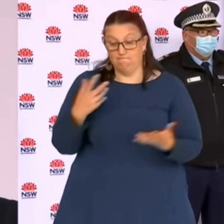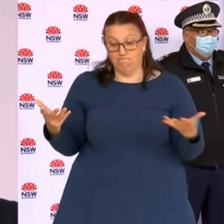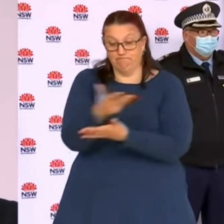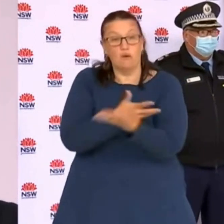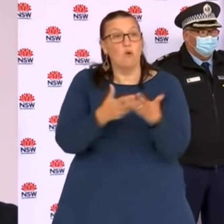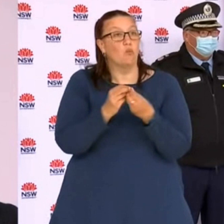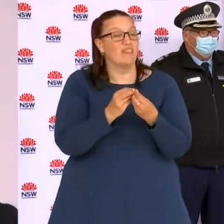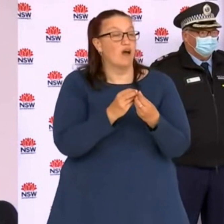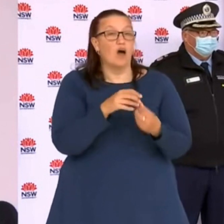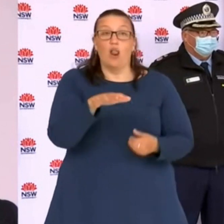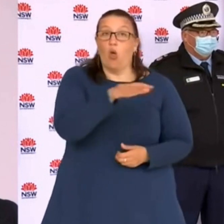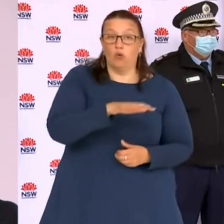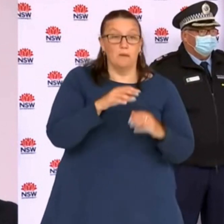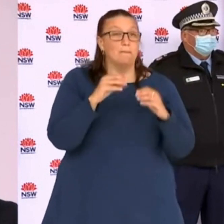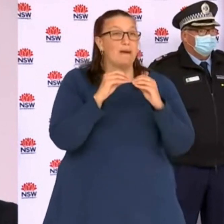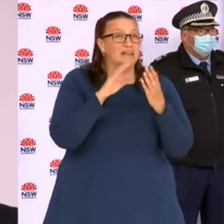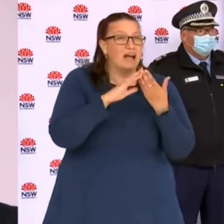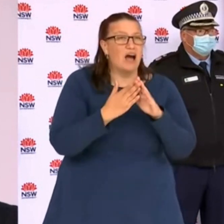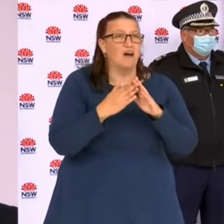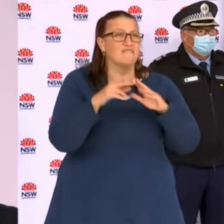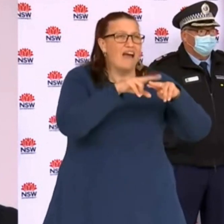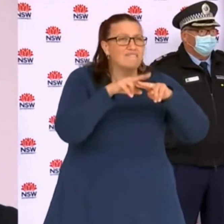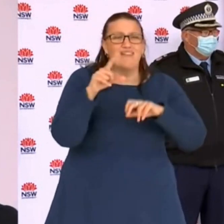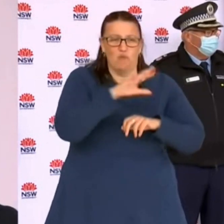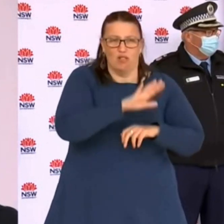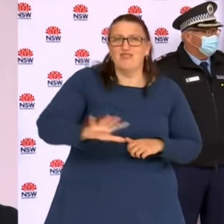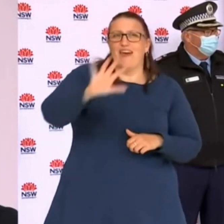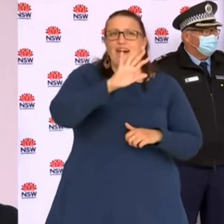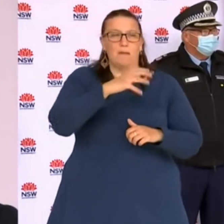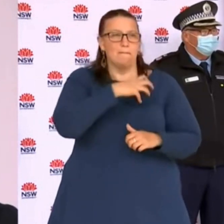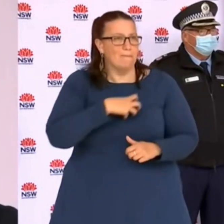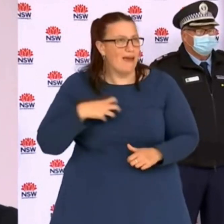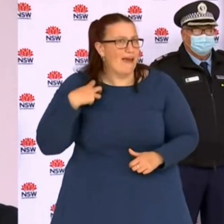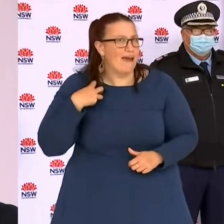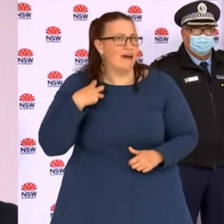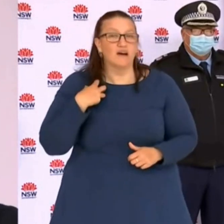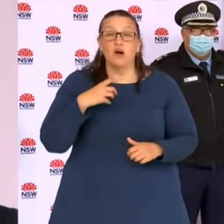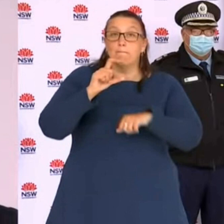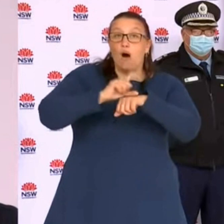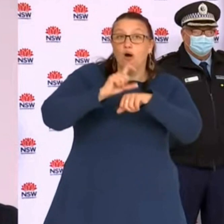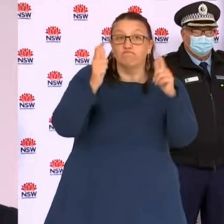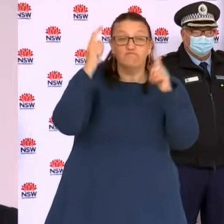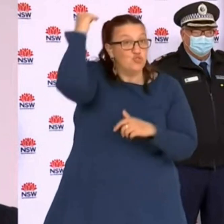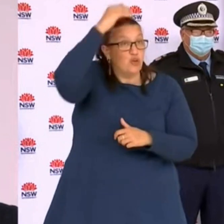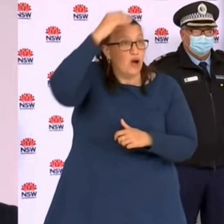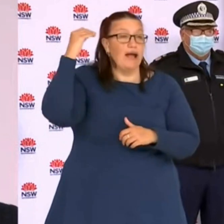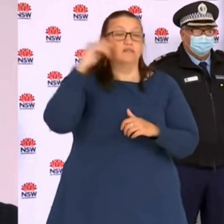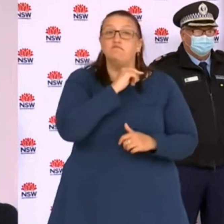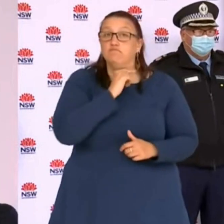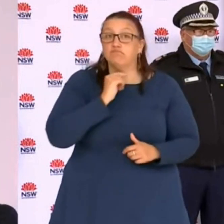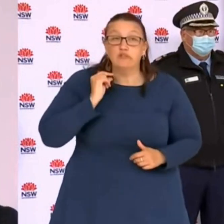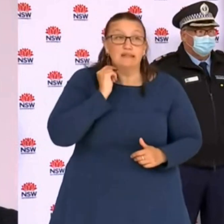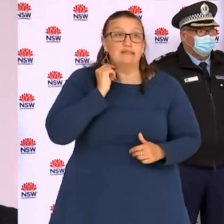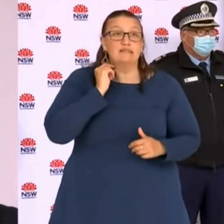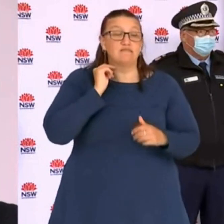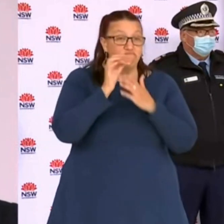mayors, local MPs, religious leaders, all faith leaders, community leaders, we